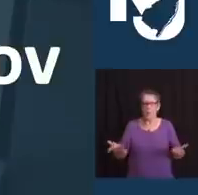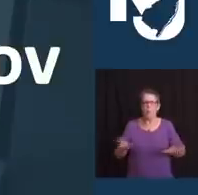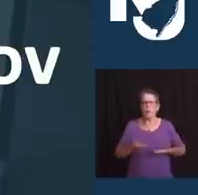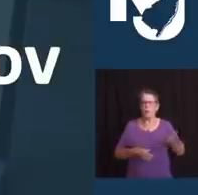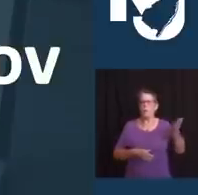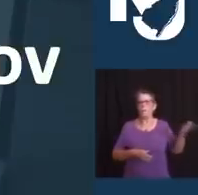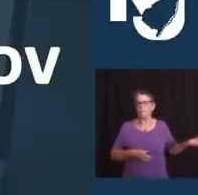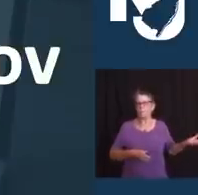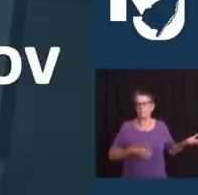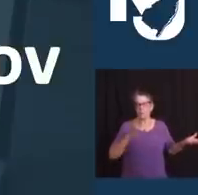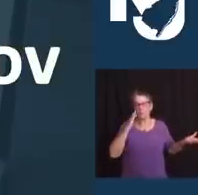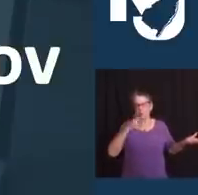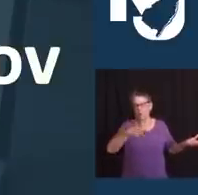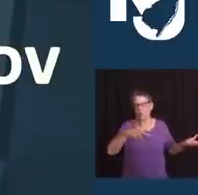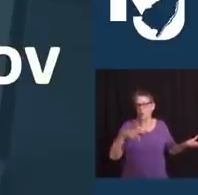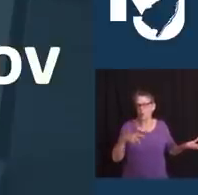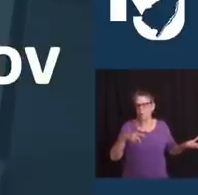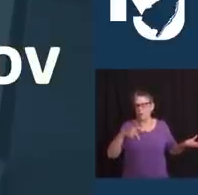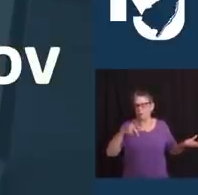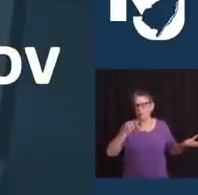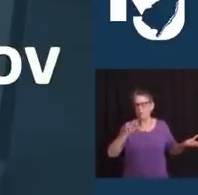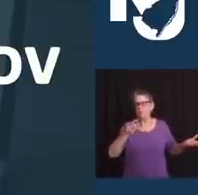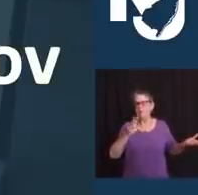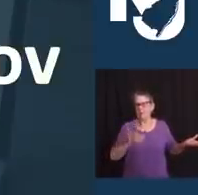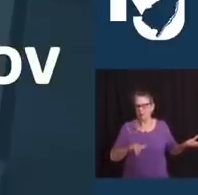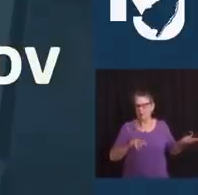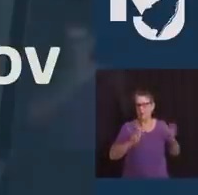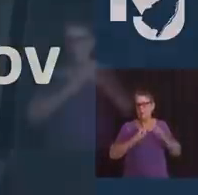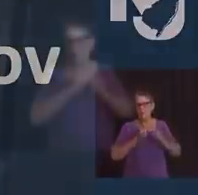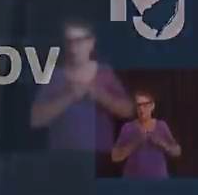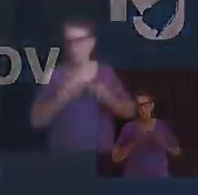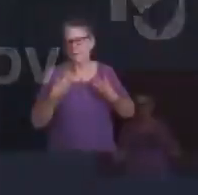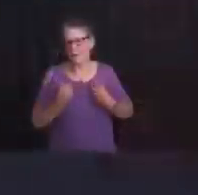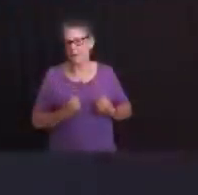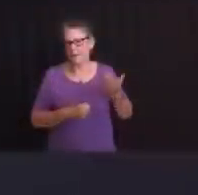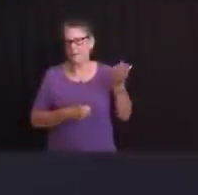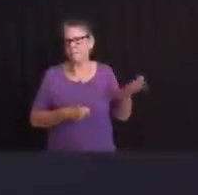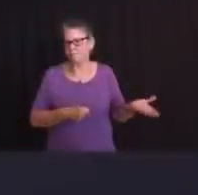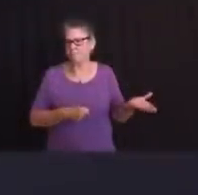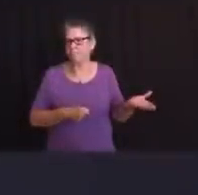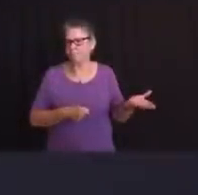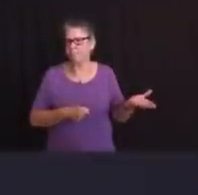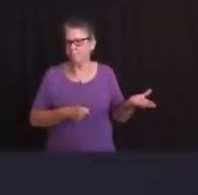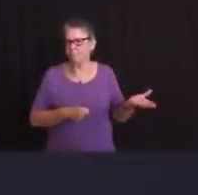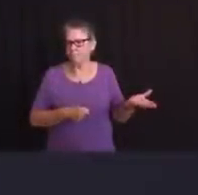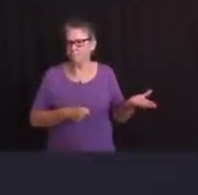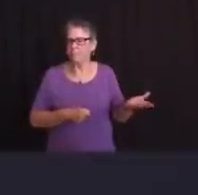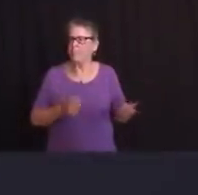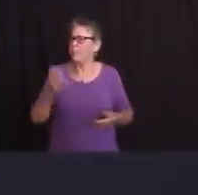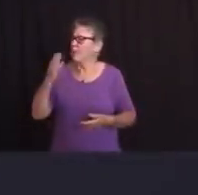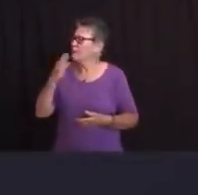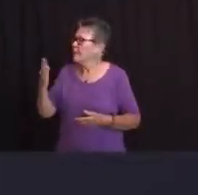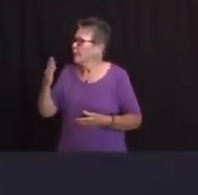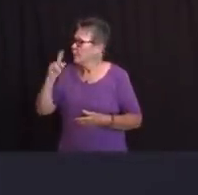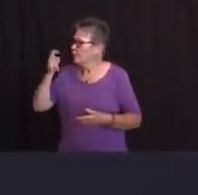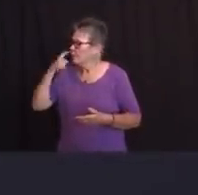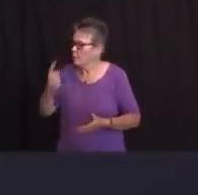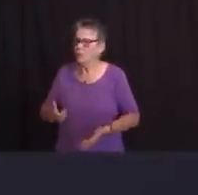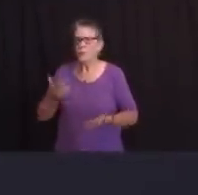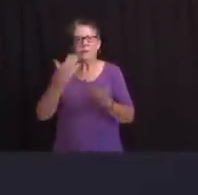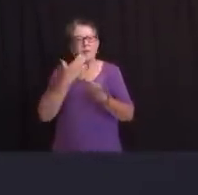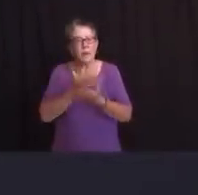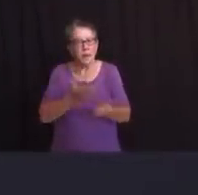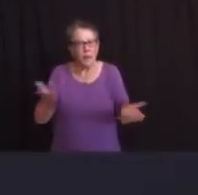introduction, the Commissioner of the Department of Health, Judy Persichilli. Thank you, Governor, and good afternoon. Well, as the Governor